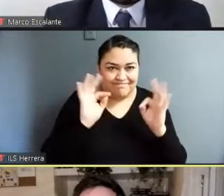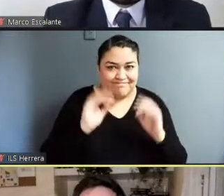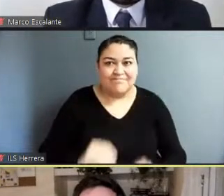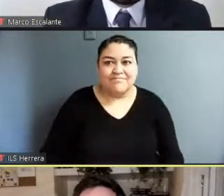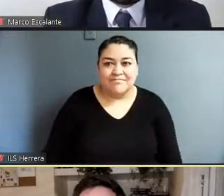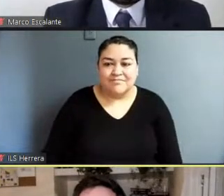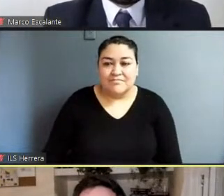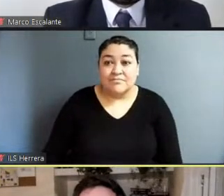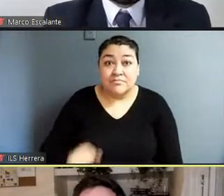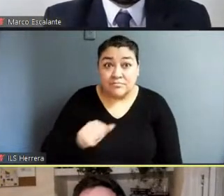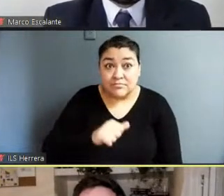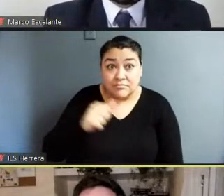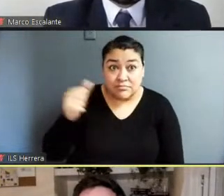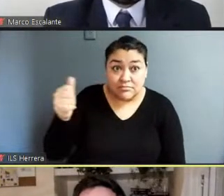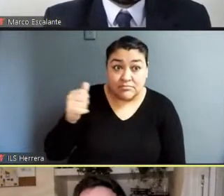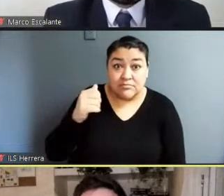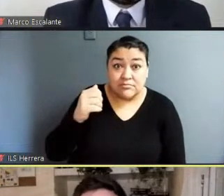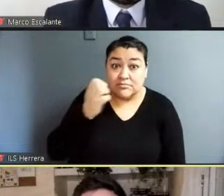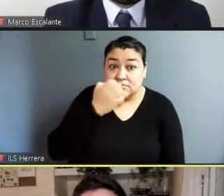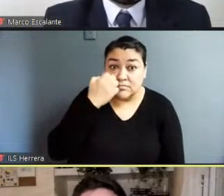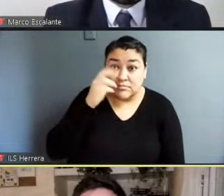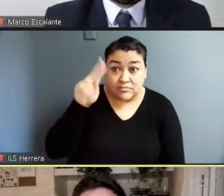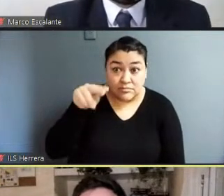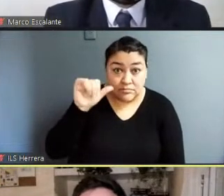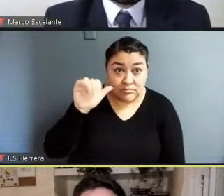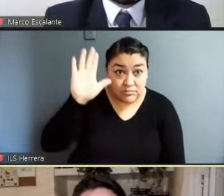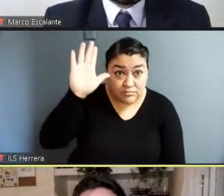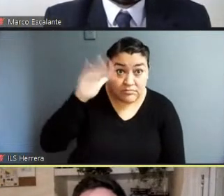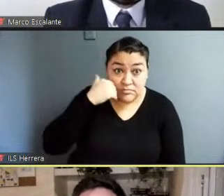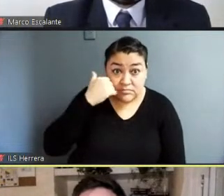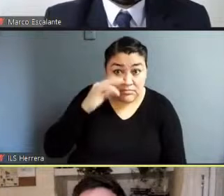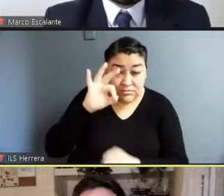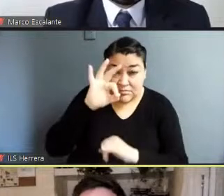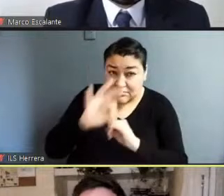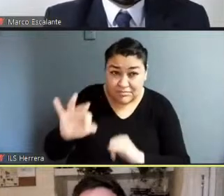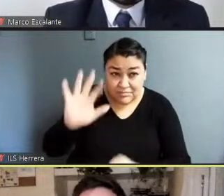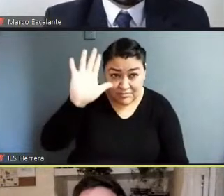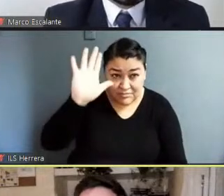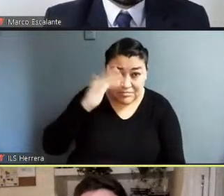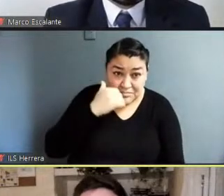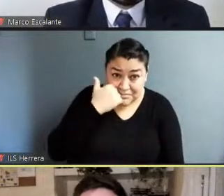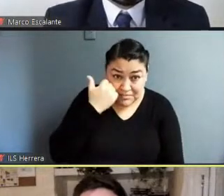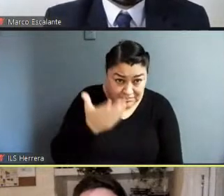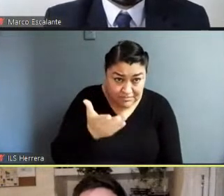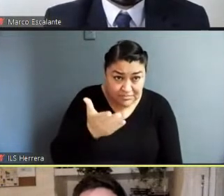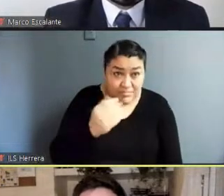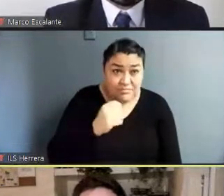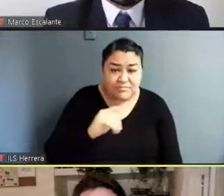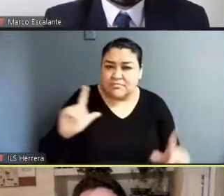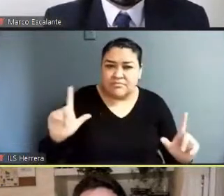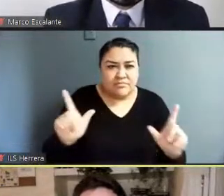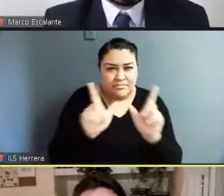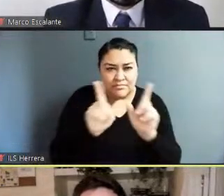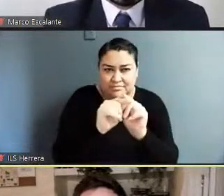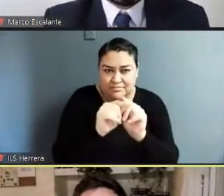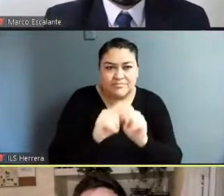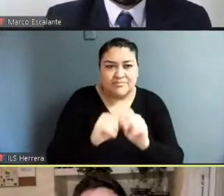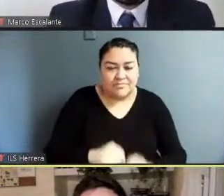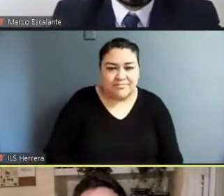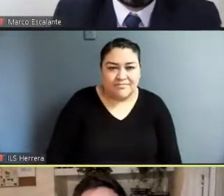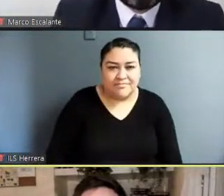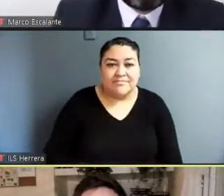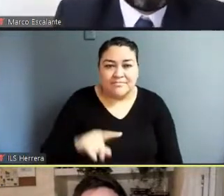Many, many thanks, doctor. I don't know if UNAM Medical School would like